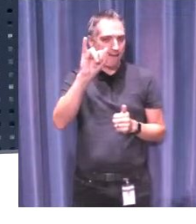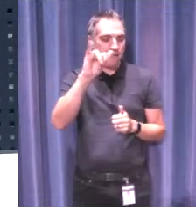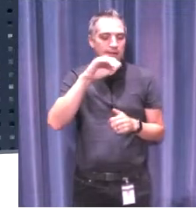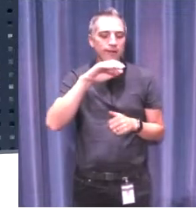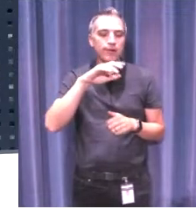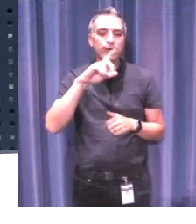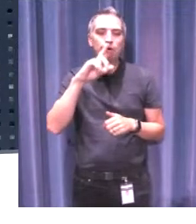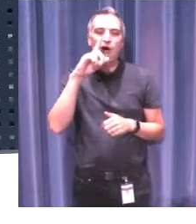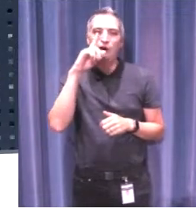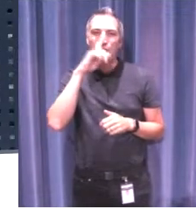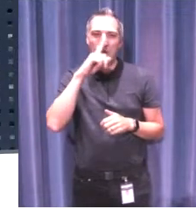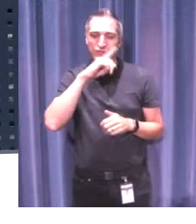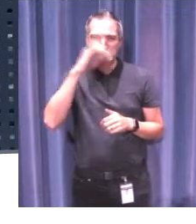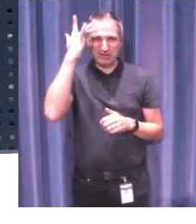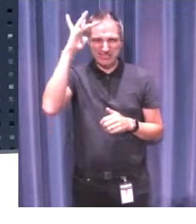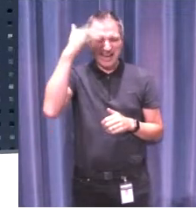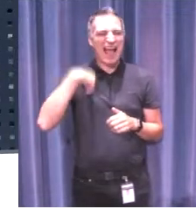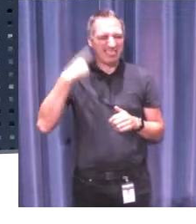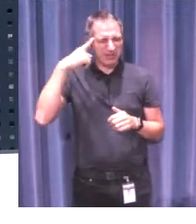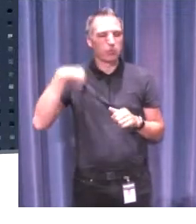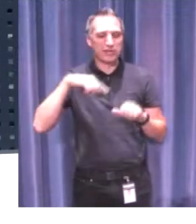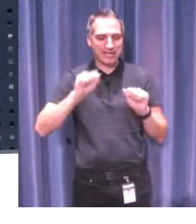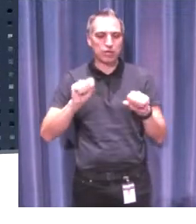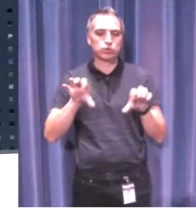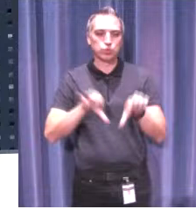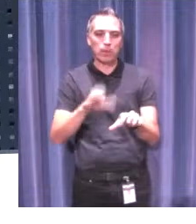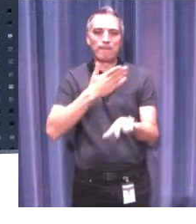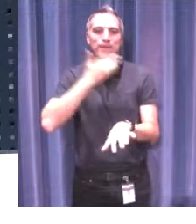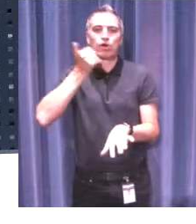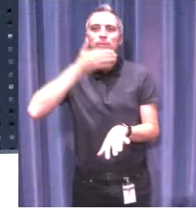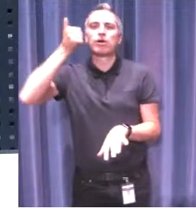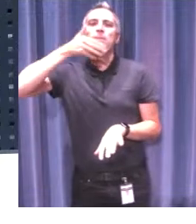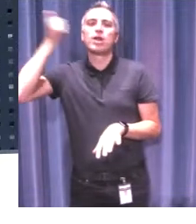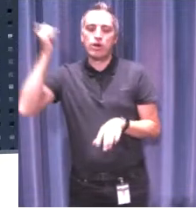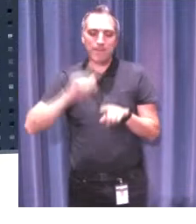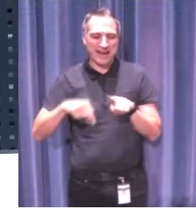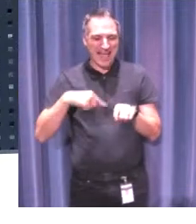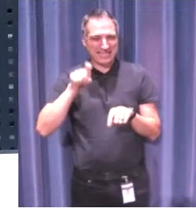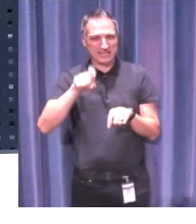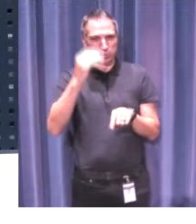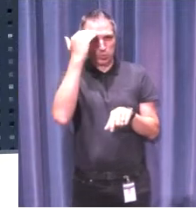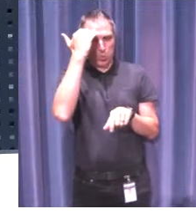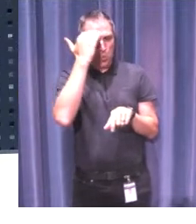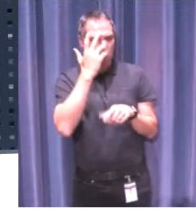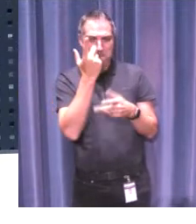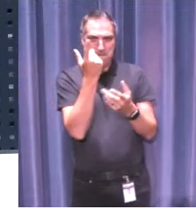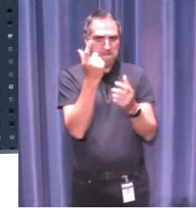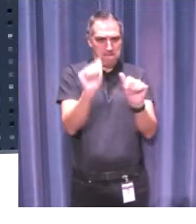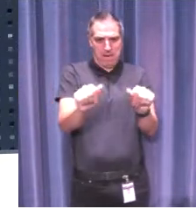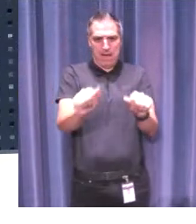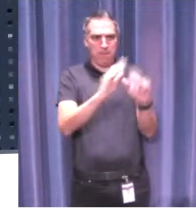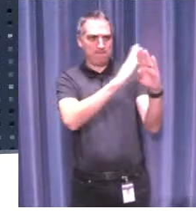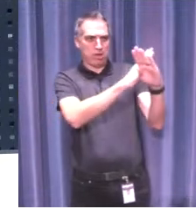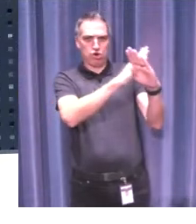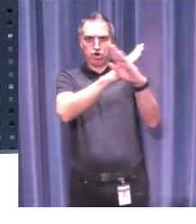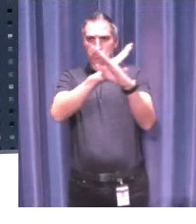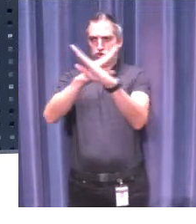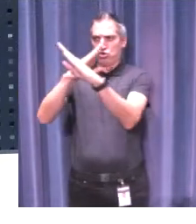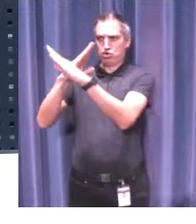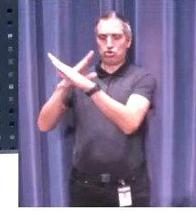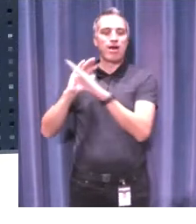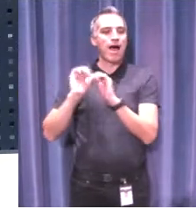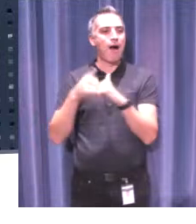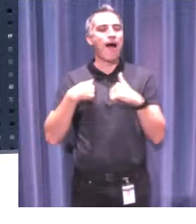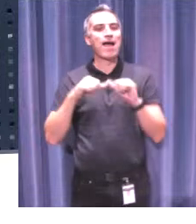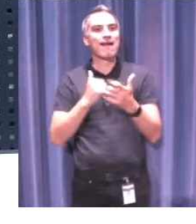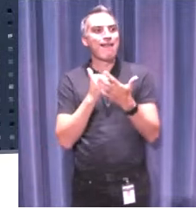better and better at figuring this out, but I need to know what barriers there might be, and then how I can help